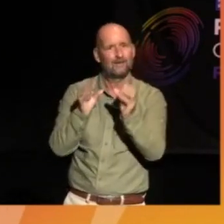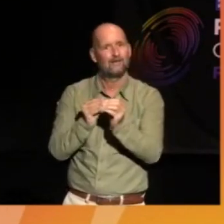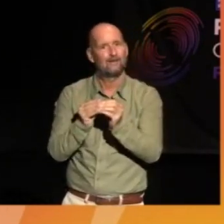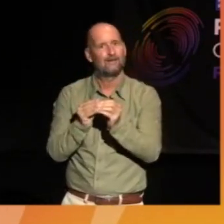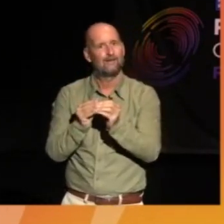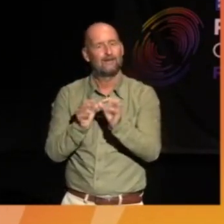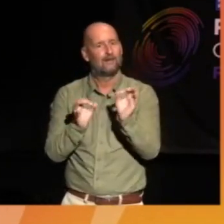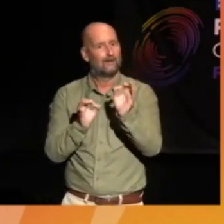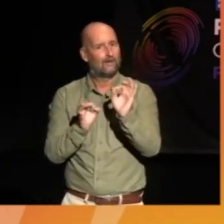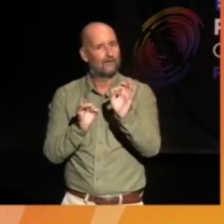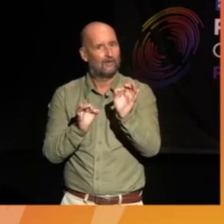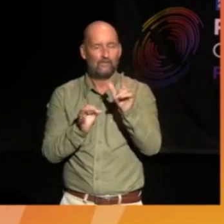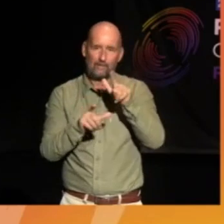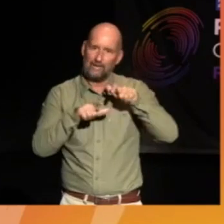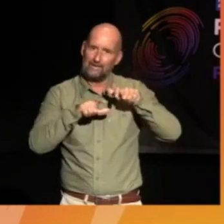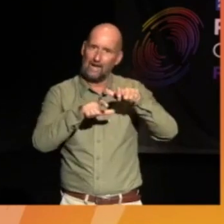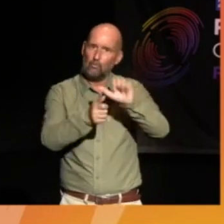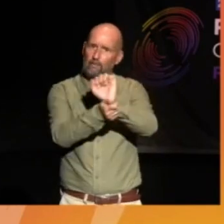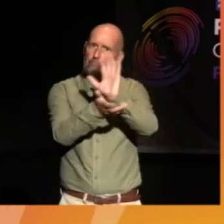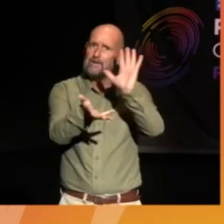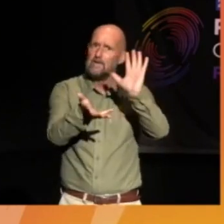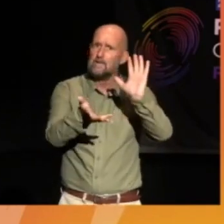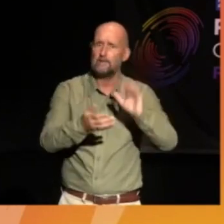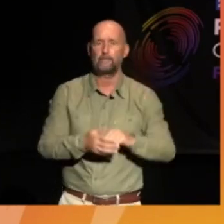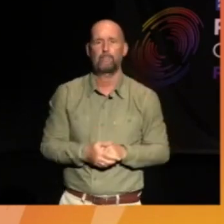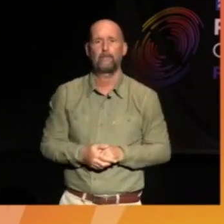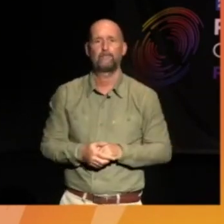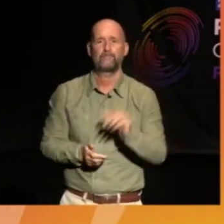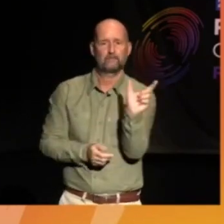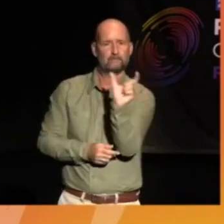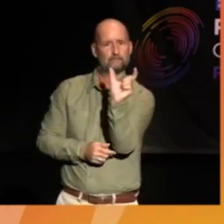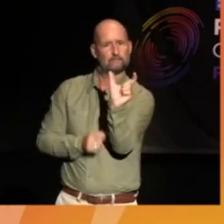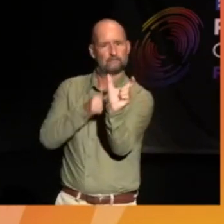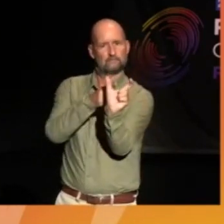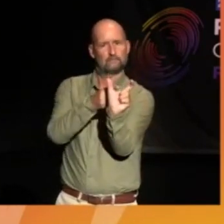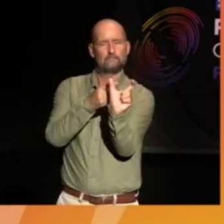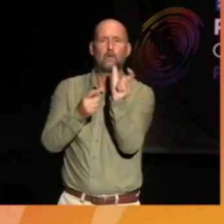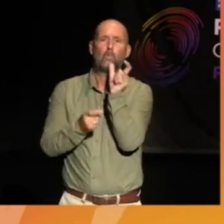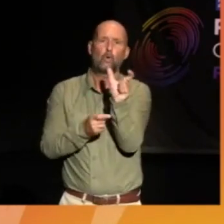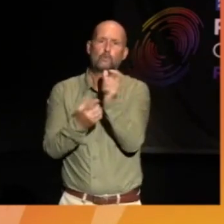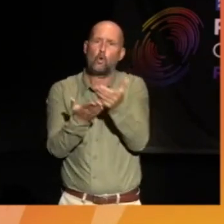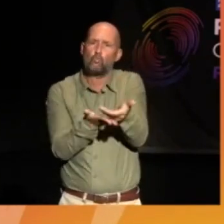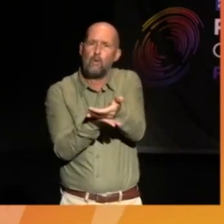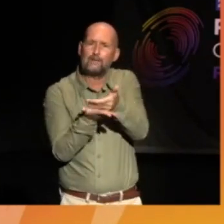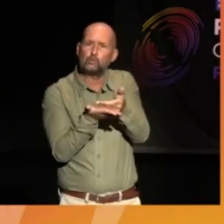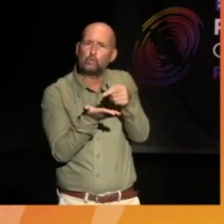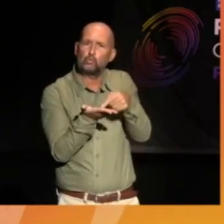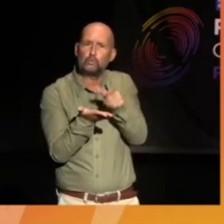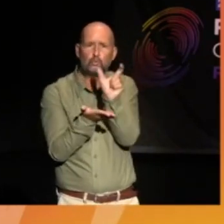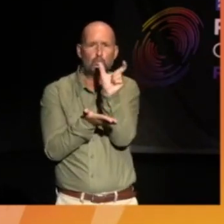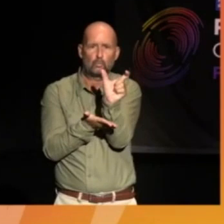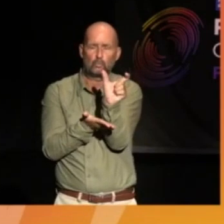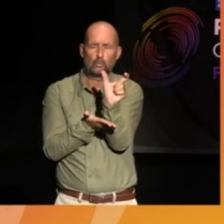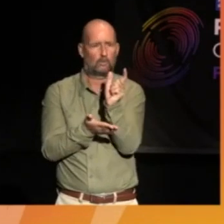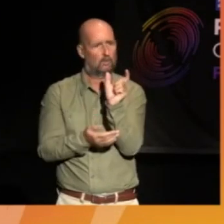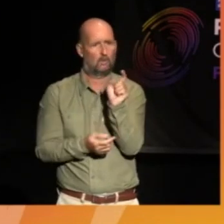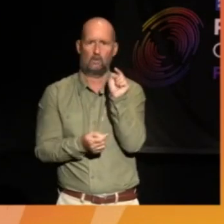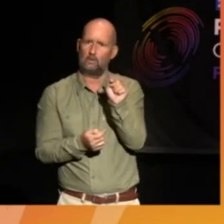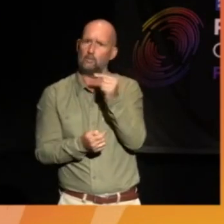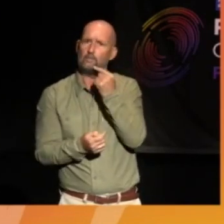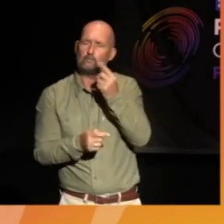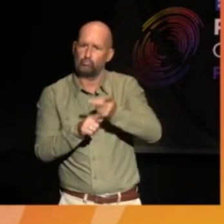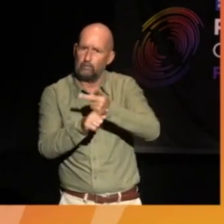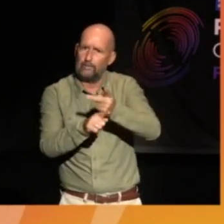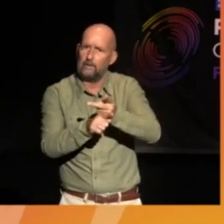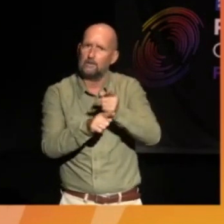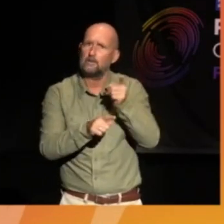snatch their freedom from them. So the phrase rescued, which you've used a few times, I mean, I think in your